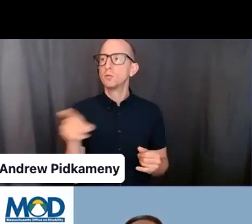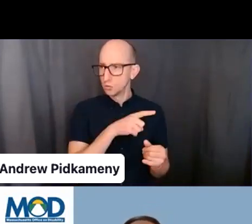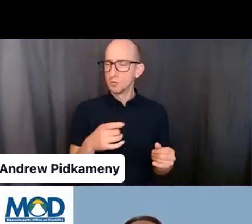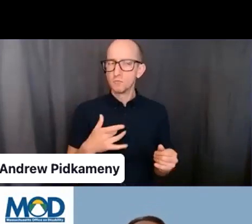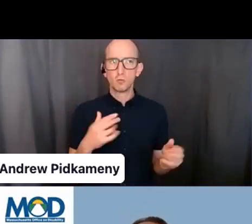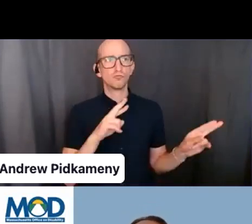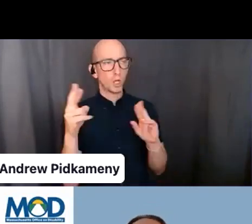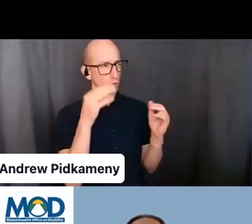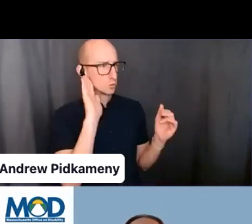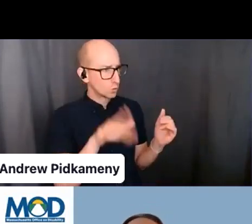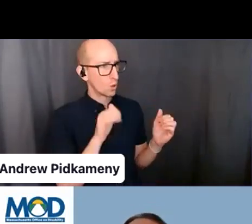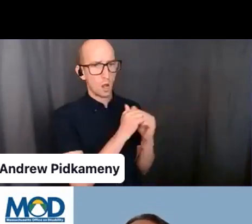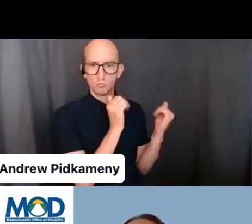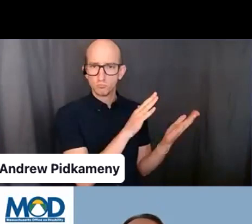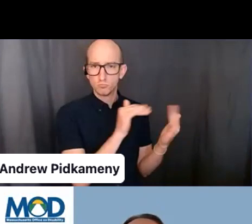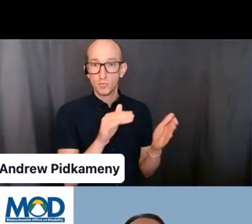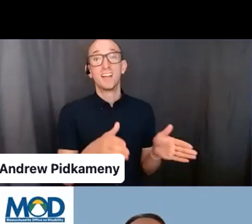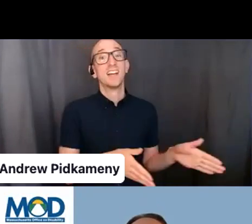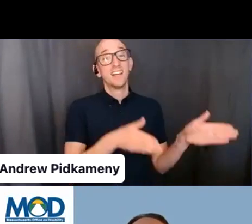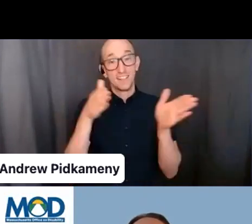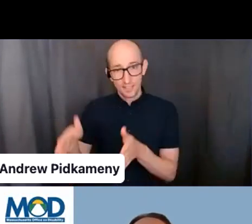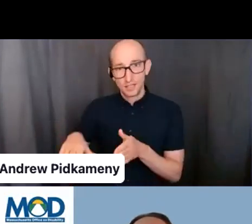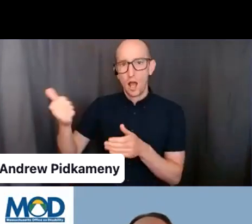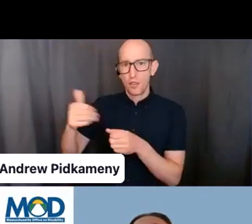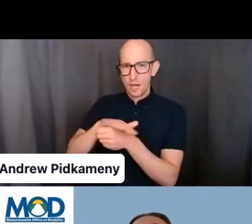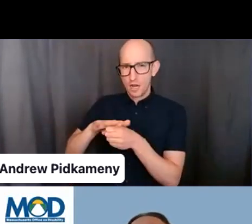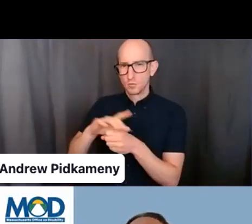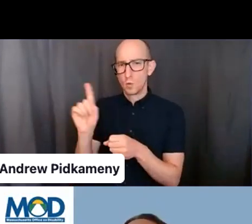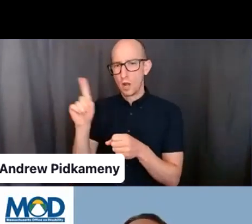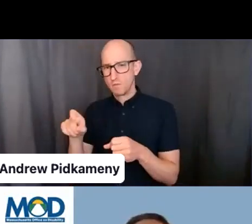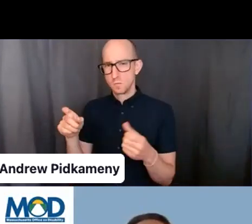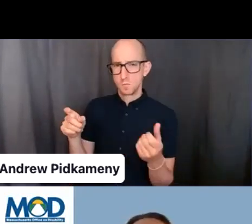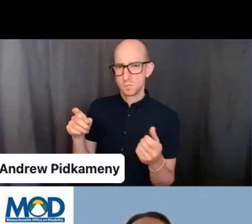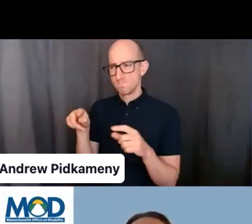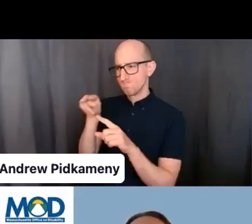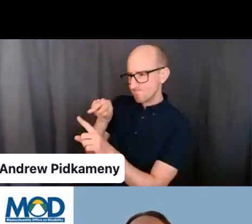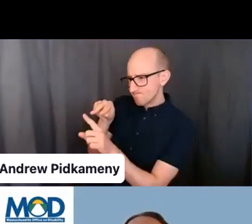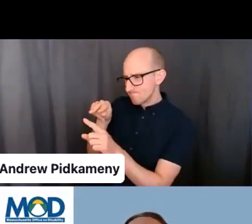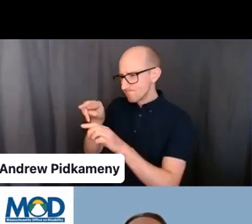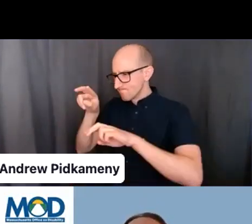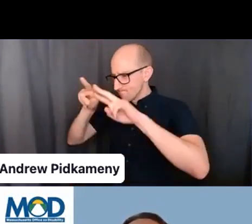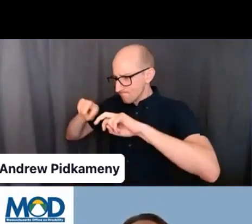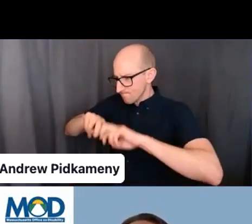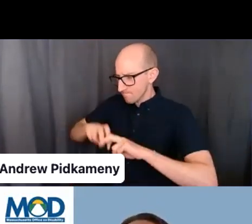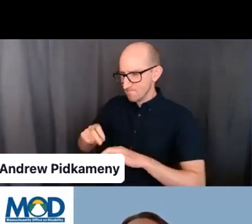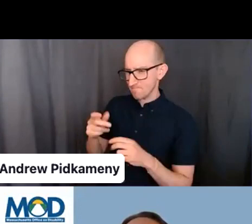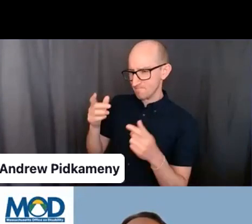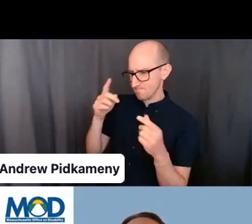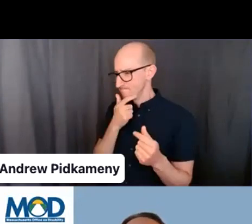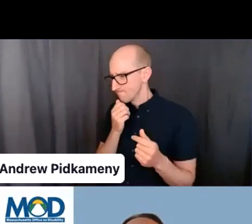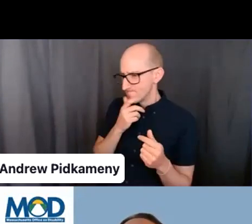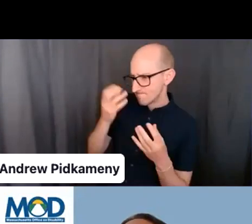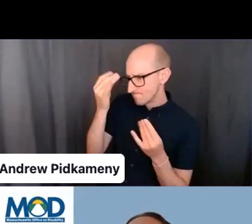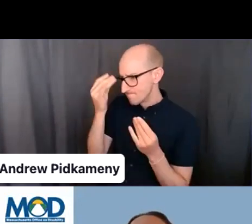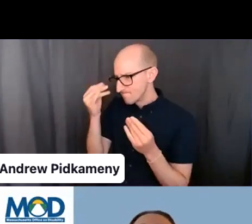areas where it's a little bit more about evaluating how to approach it without such clear-cut